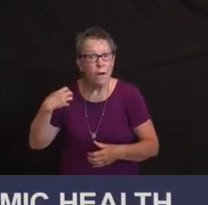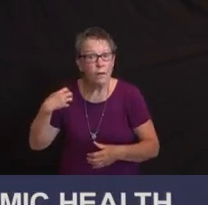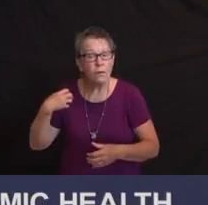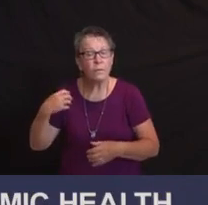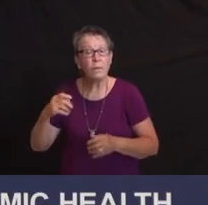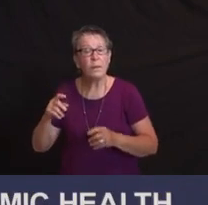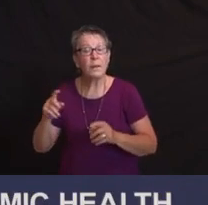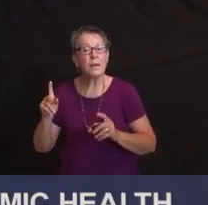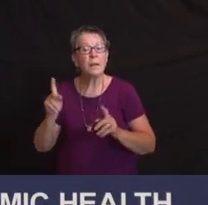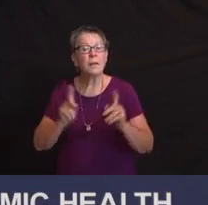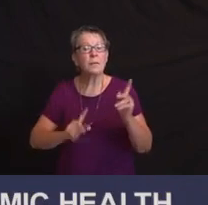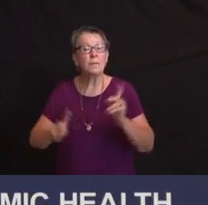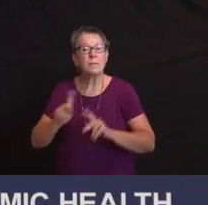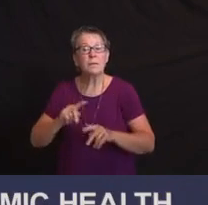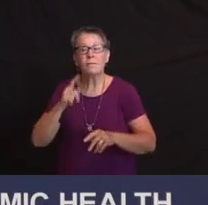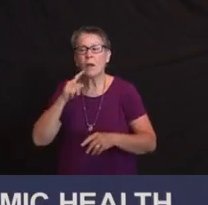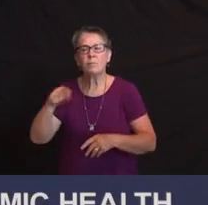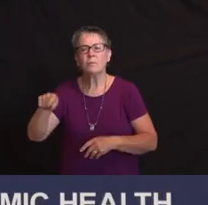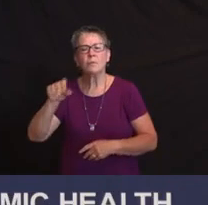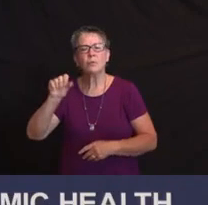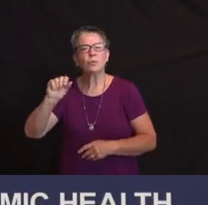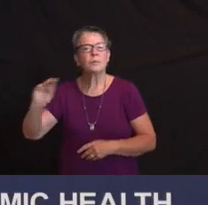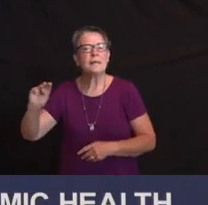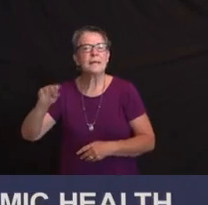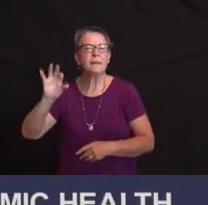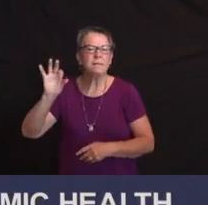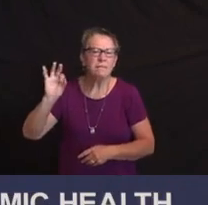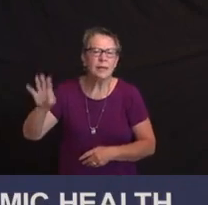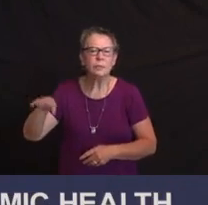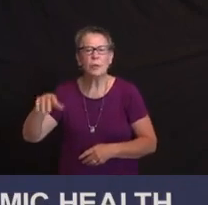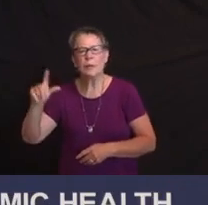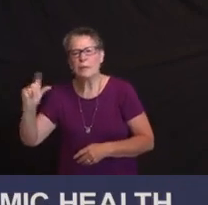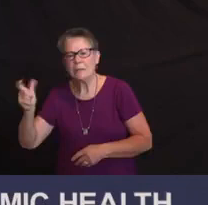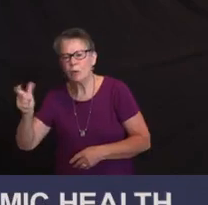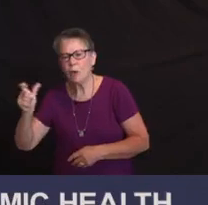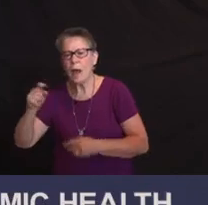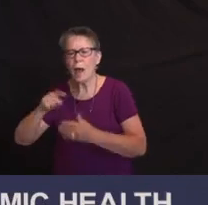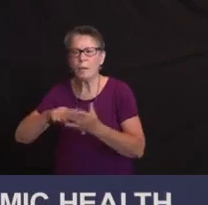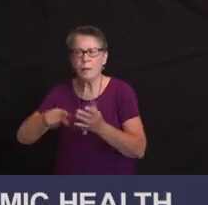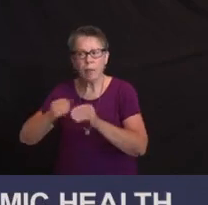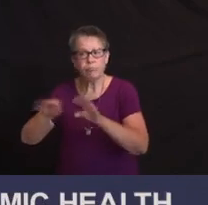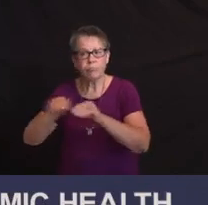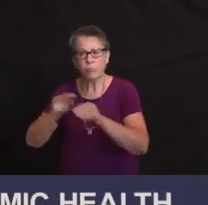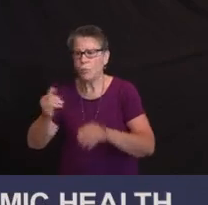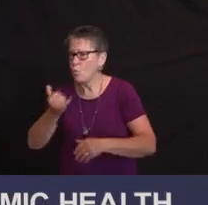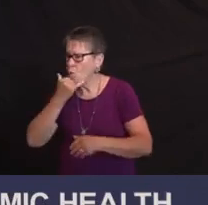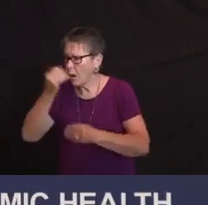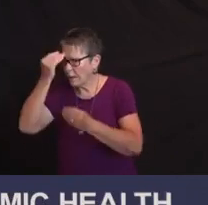contributing to disinformation? If so, who stands out to you as among them? Thank you.